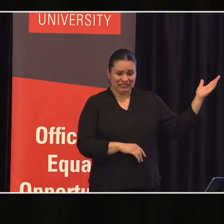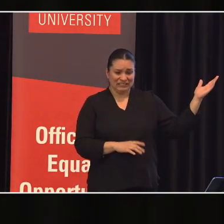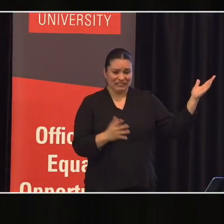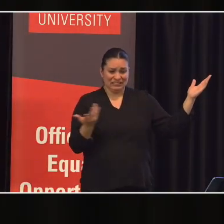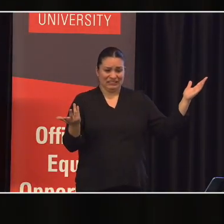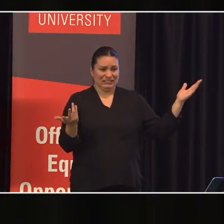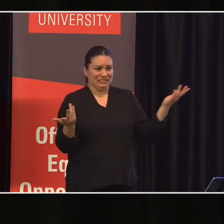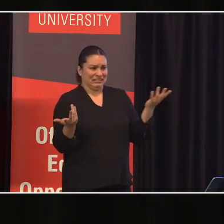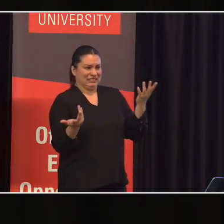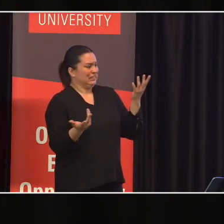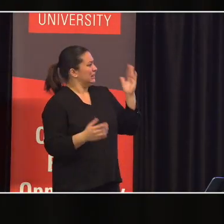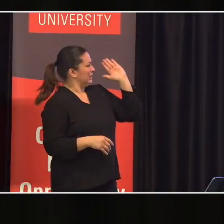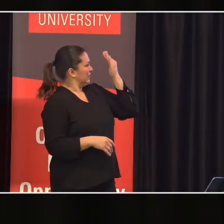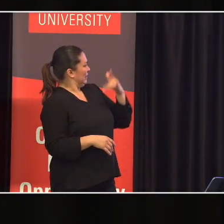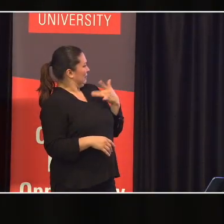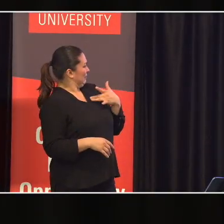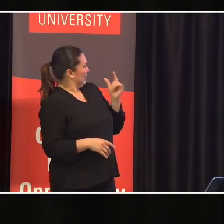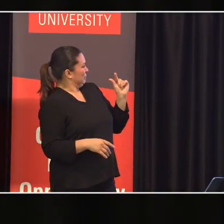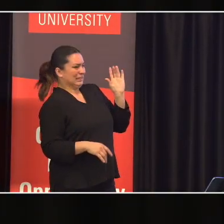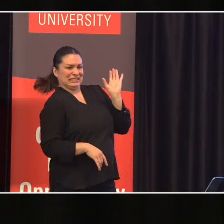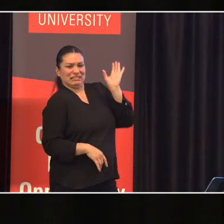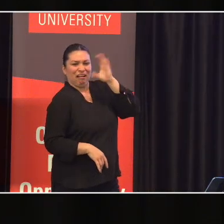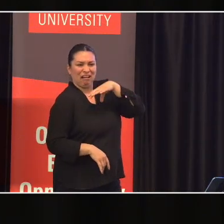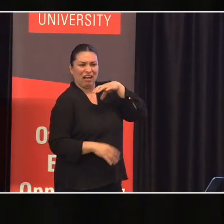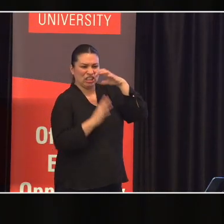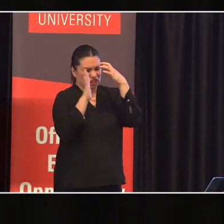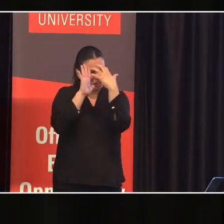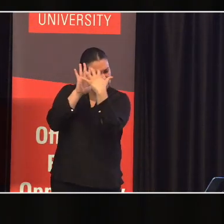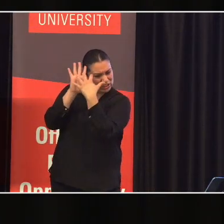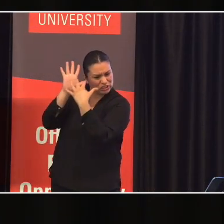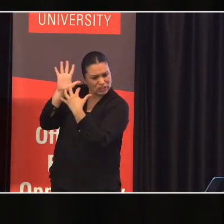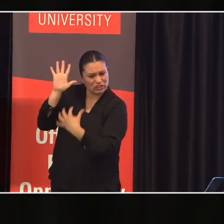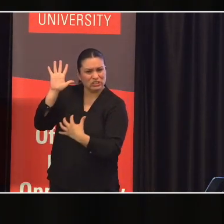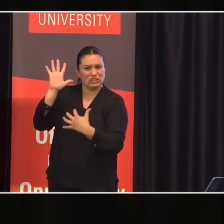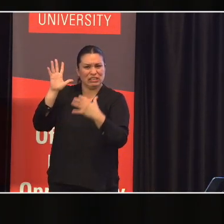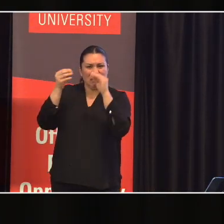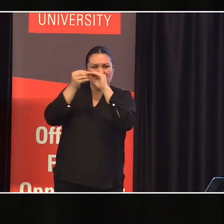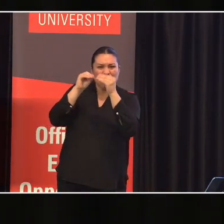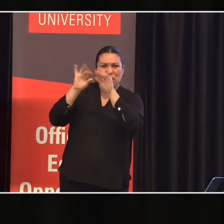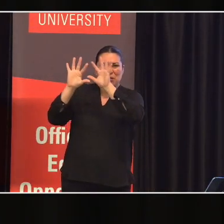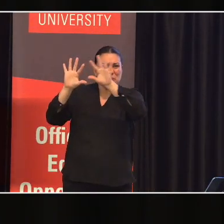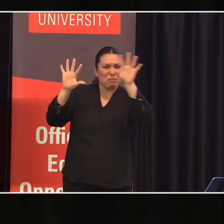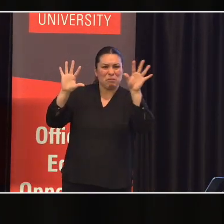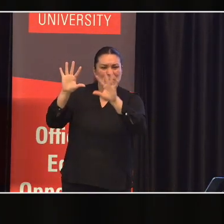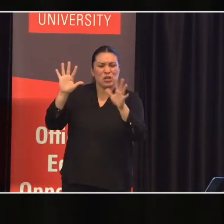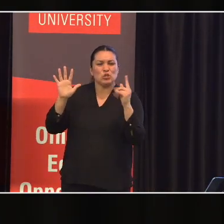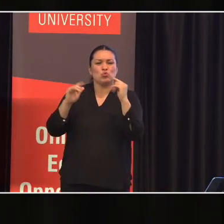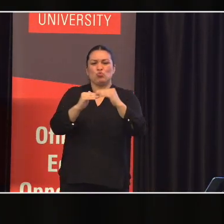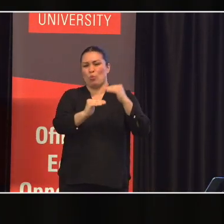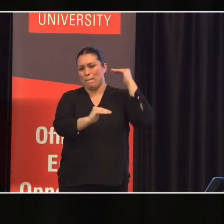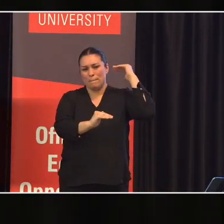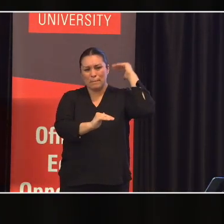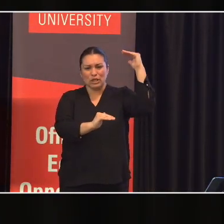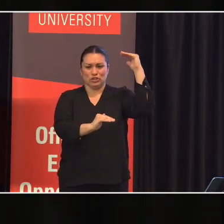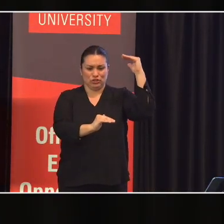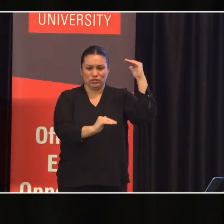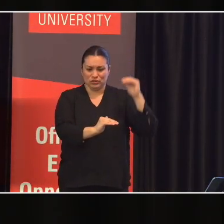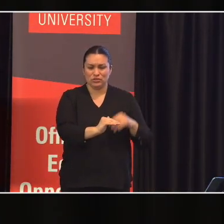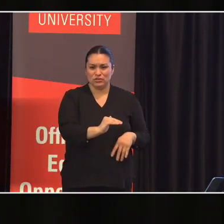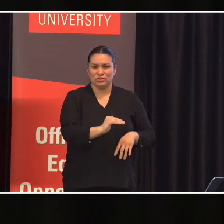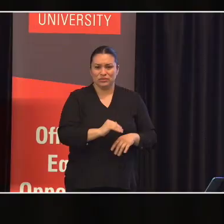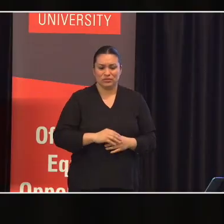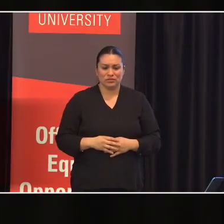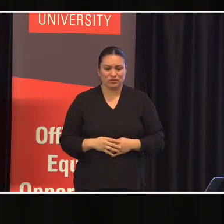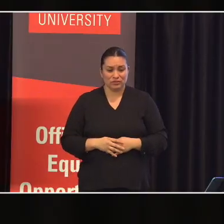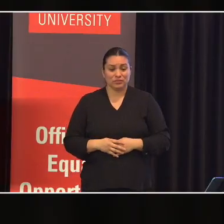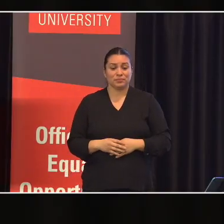letters, numbers, symbols. Doesn't make sense. Also, if you're using any kind of reading software,